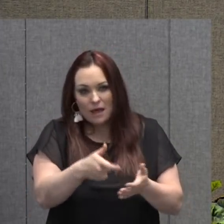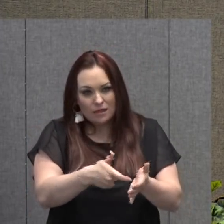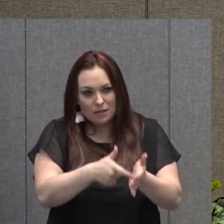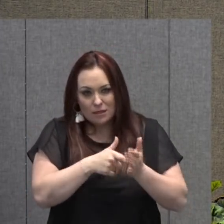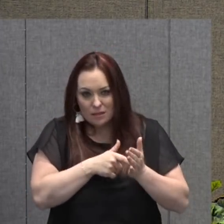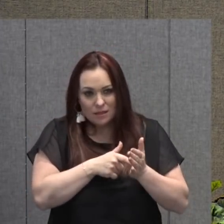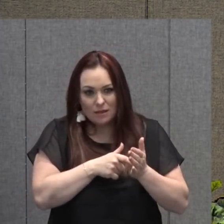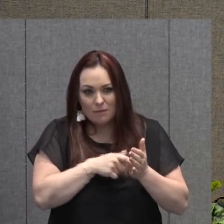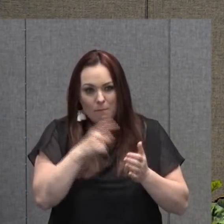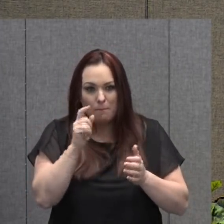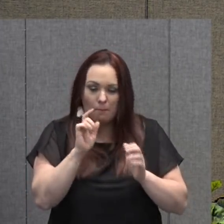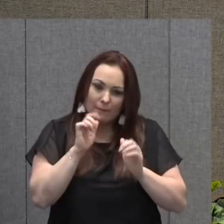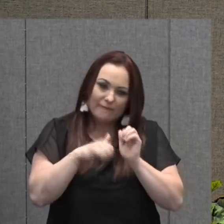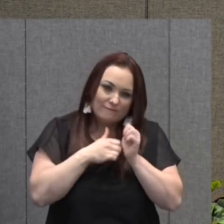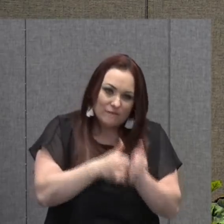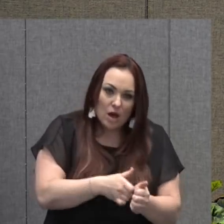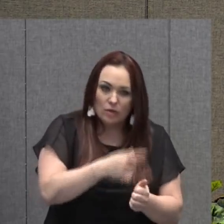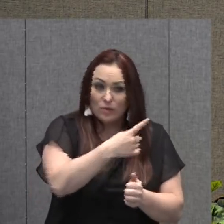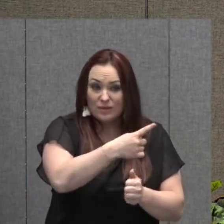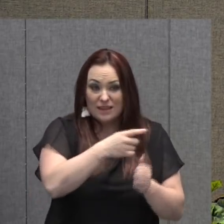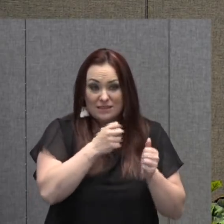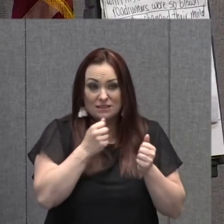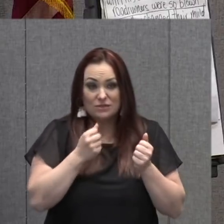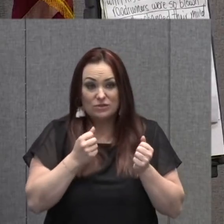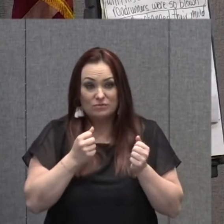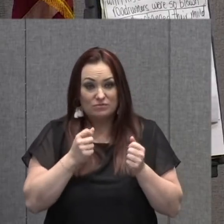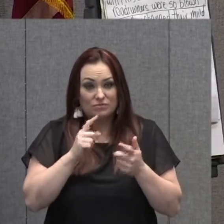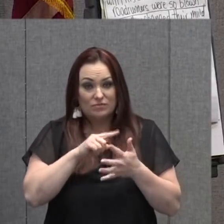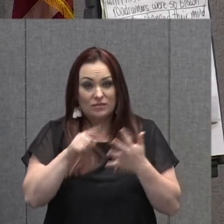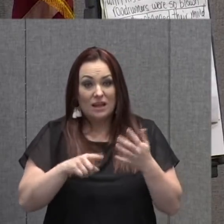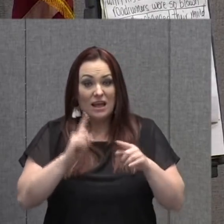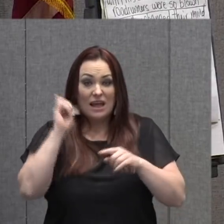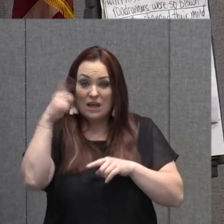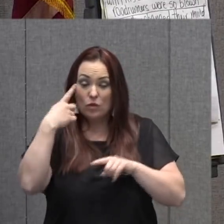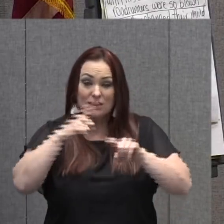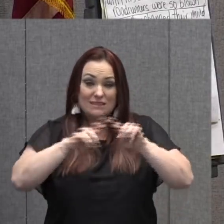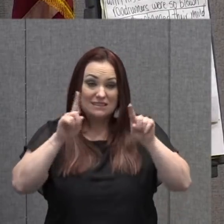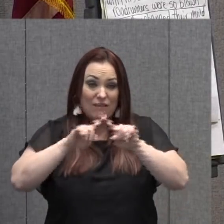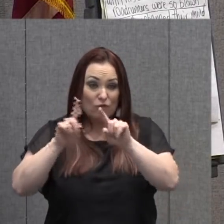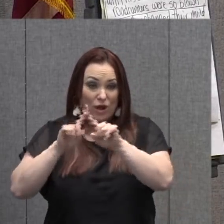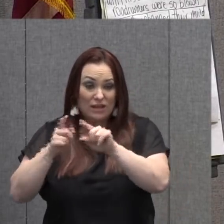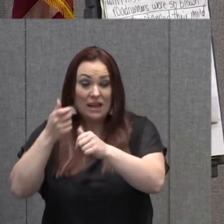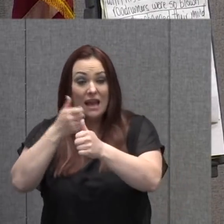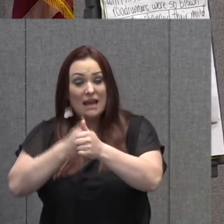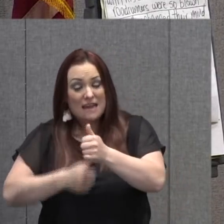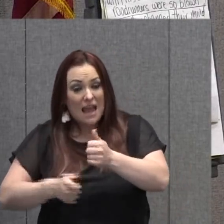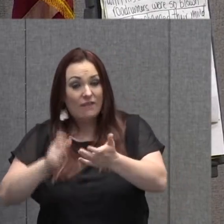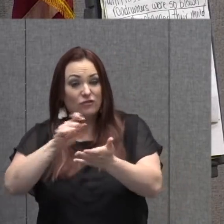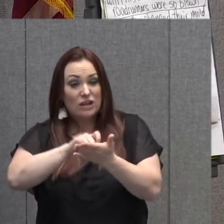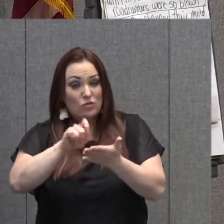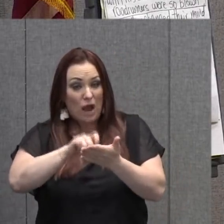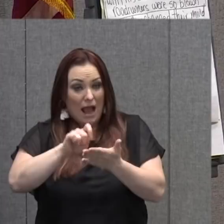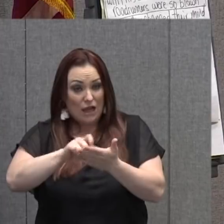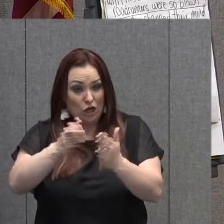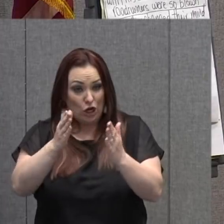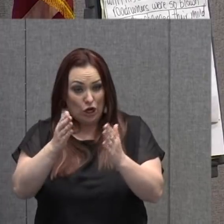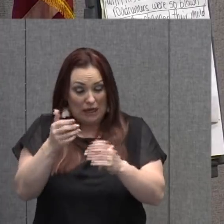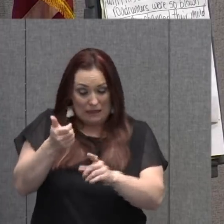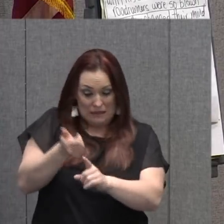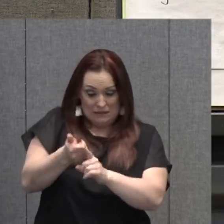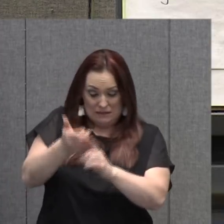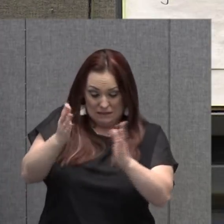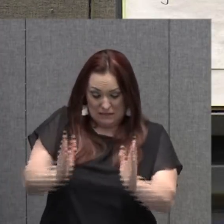to brainstorm ideas. It looks different, and every writer's table, when they sit down